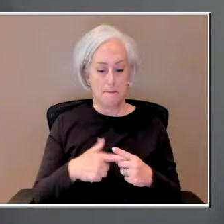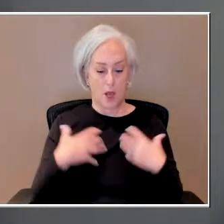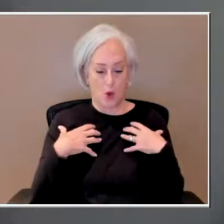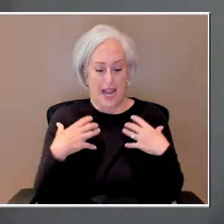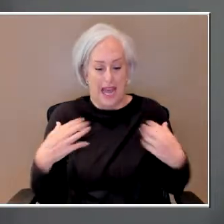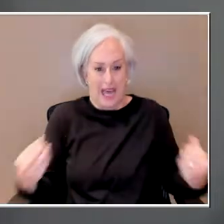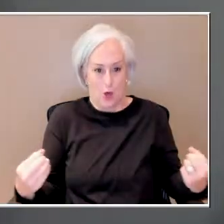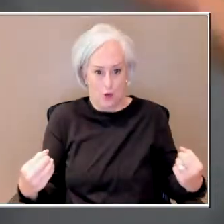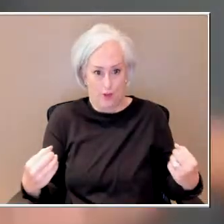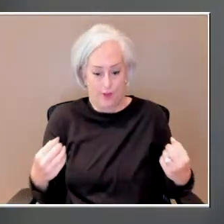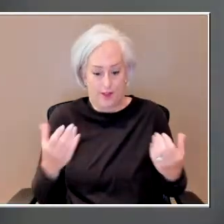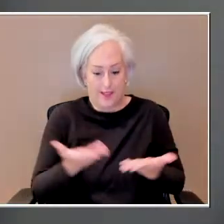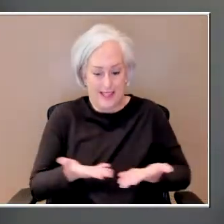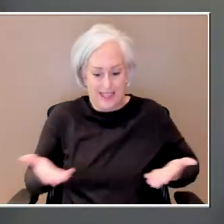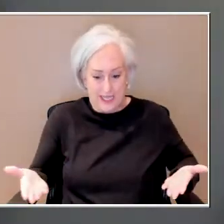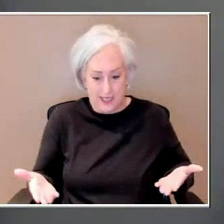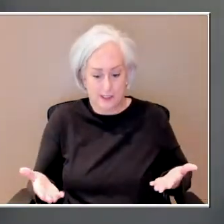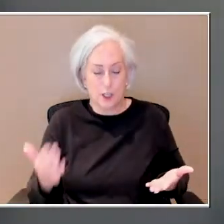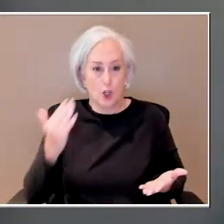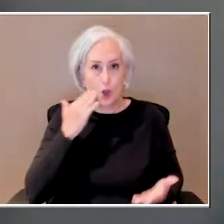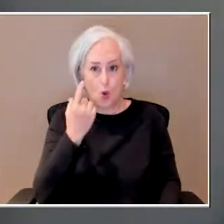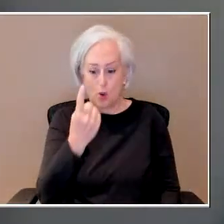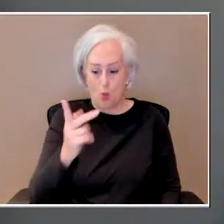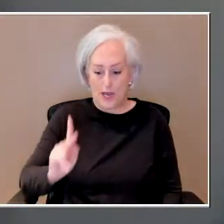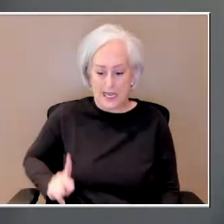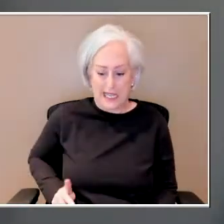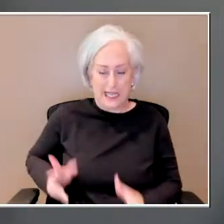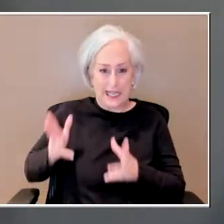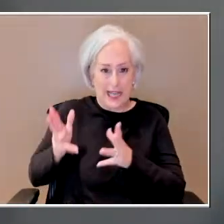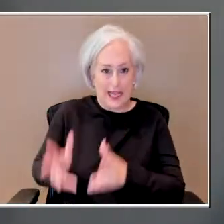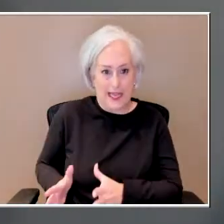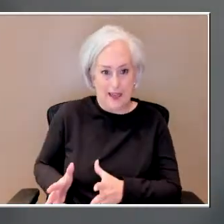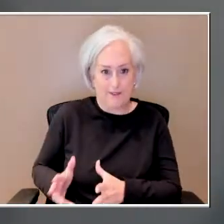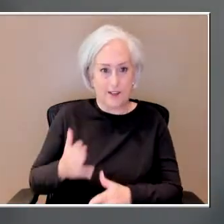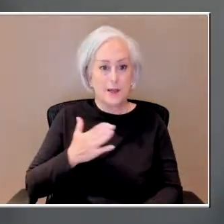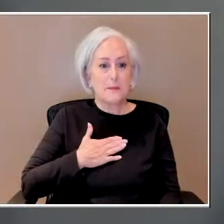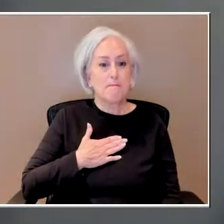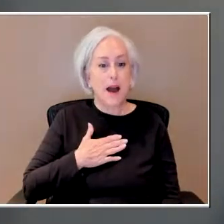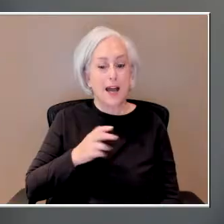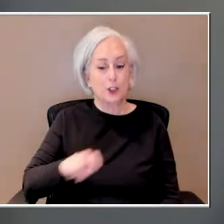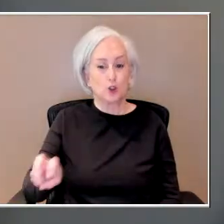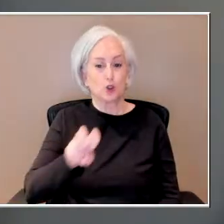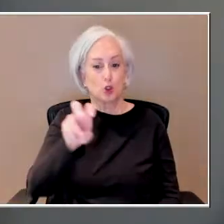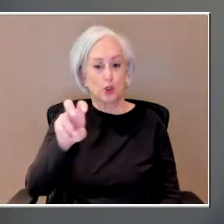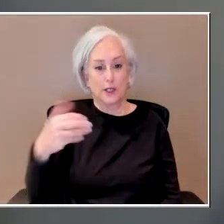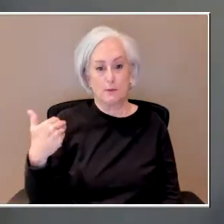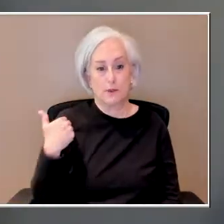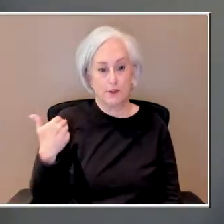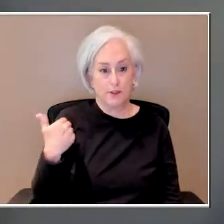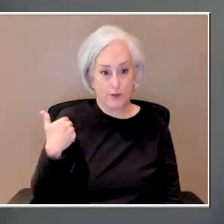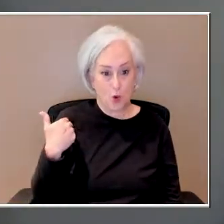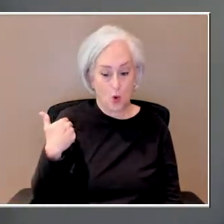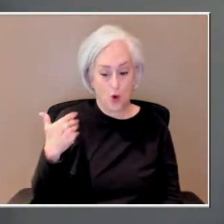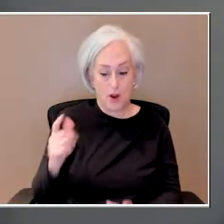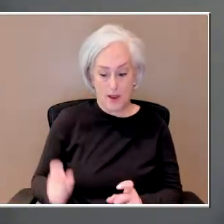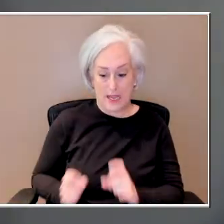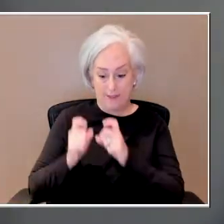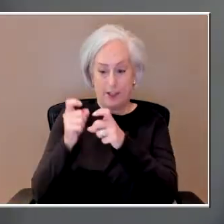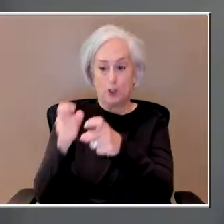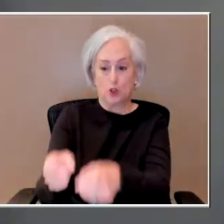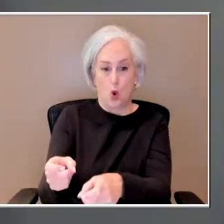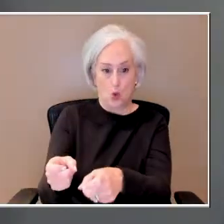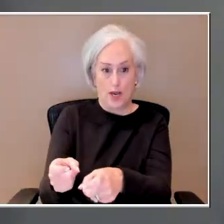habits, knowing that I only have one kidney, and my journey before having donated, just